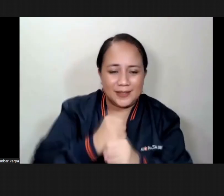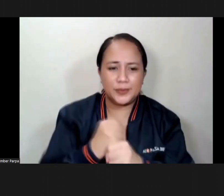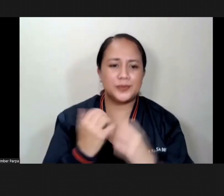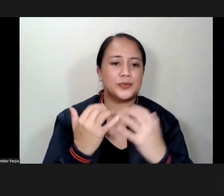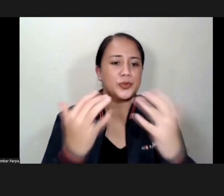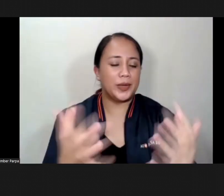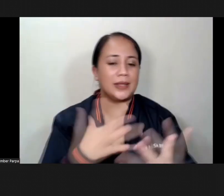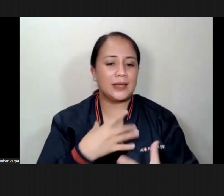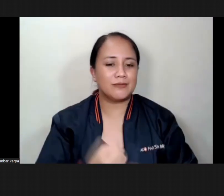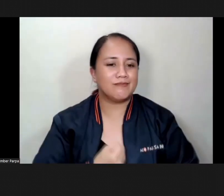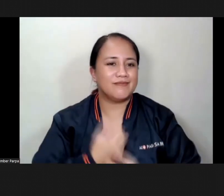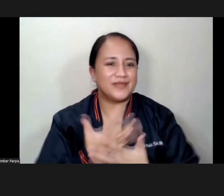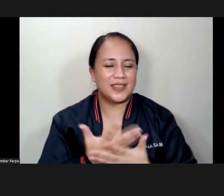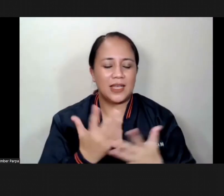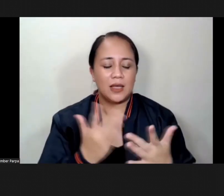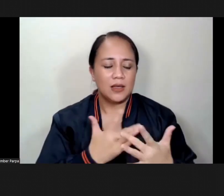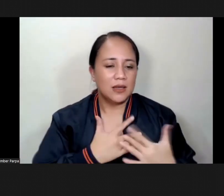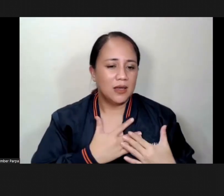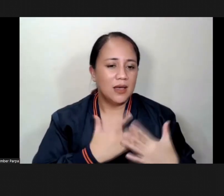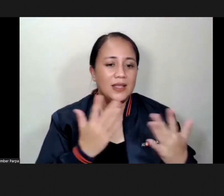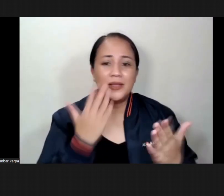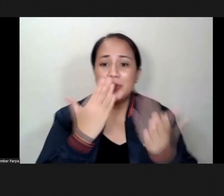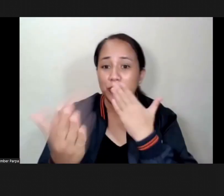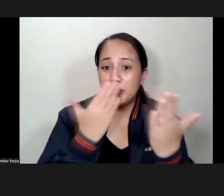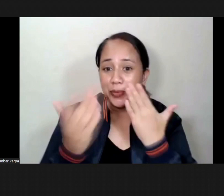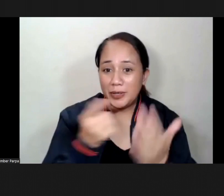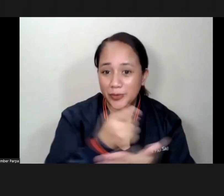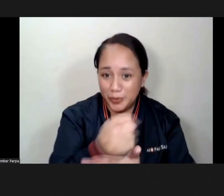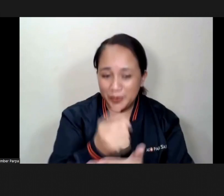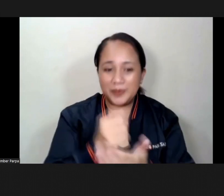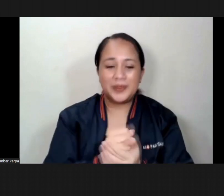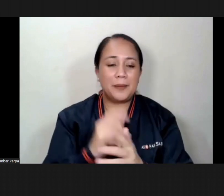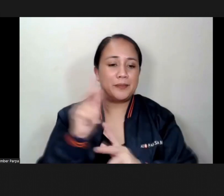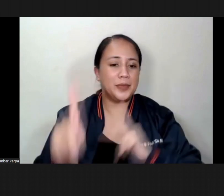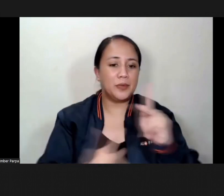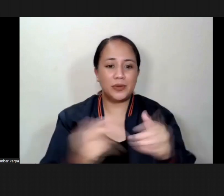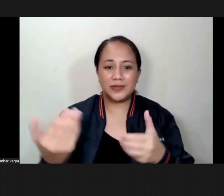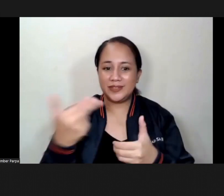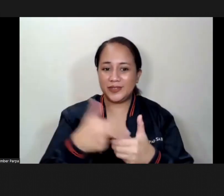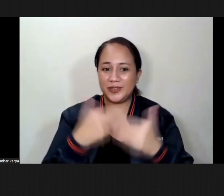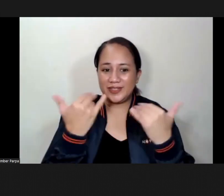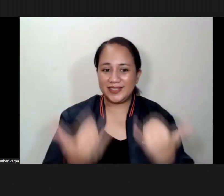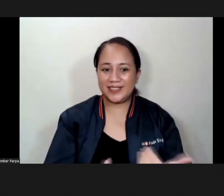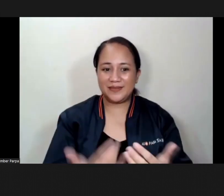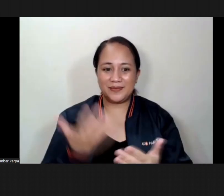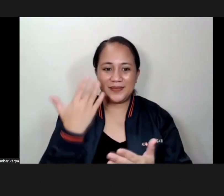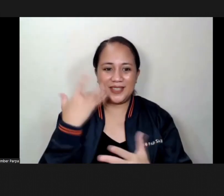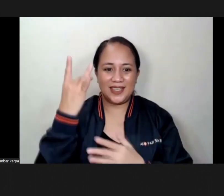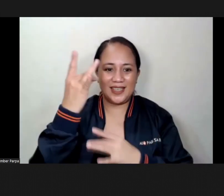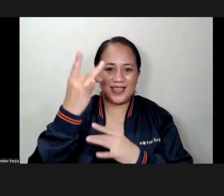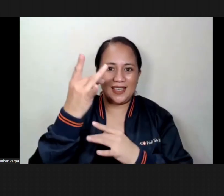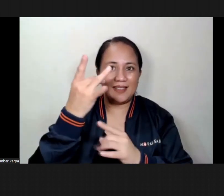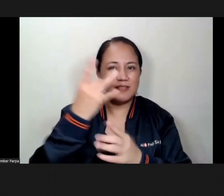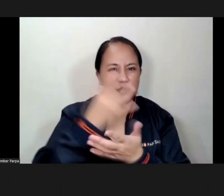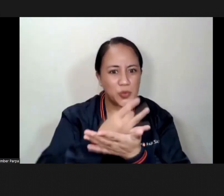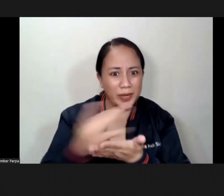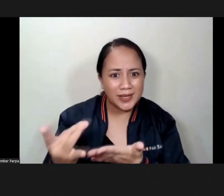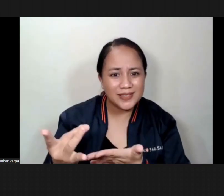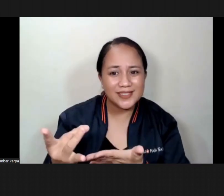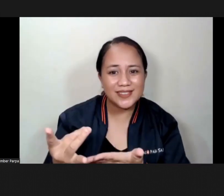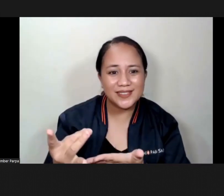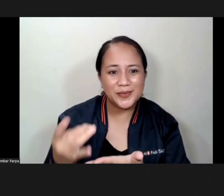like to express our heartfelt thanks to you, the people who joined us in the past 8 weeks.